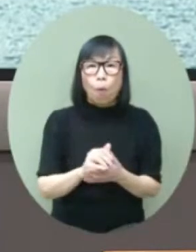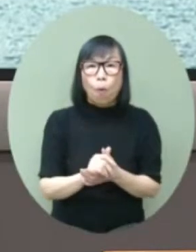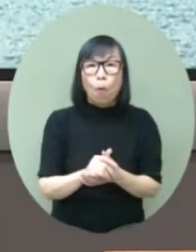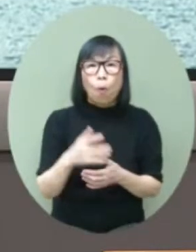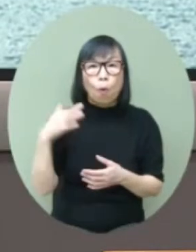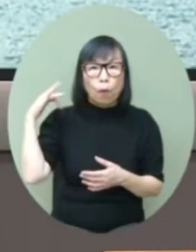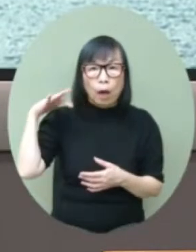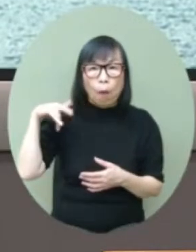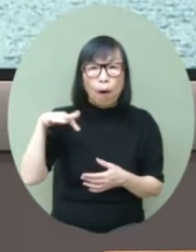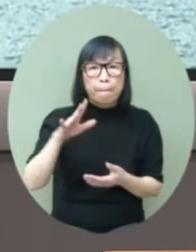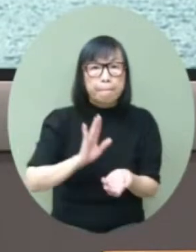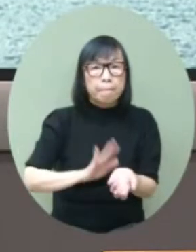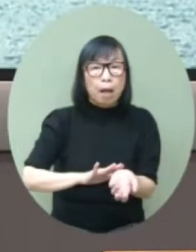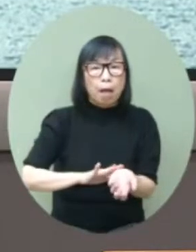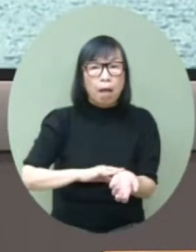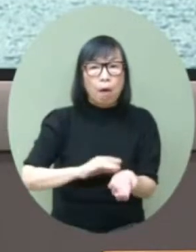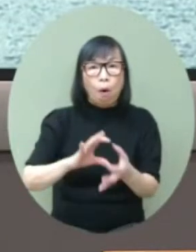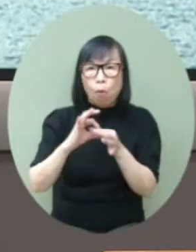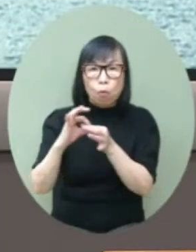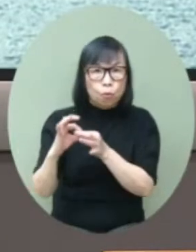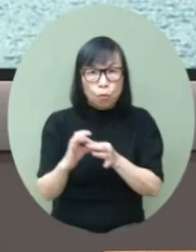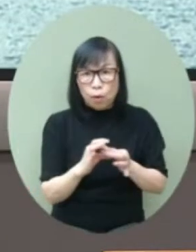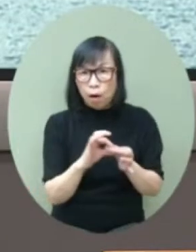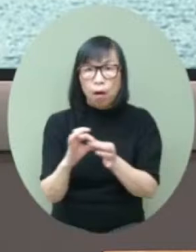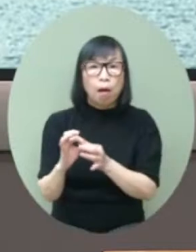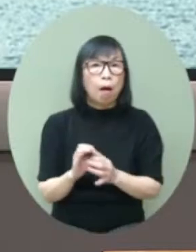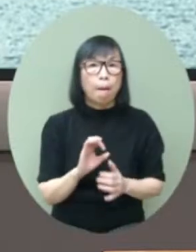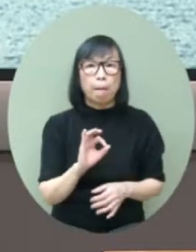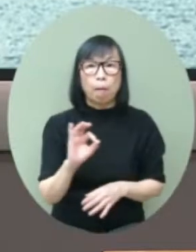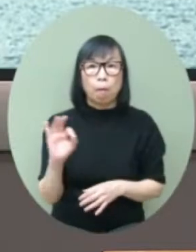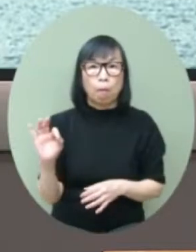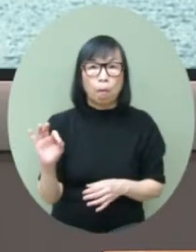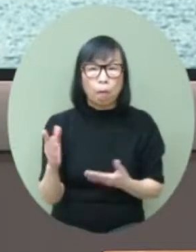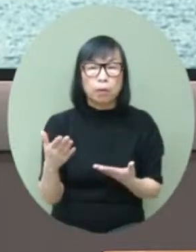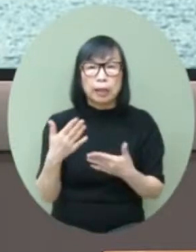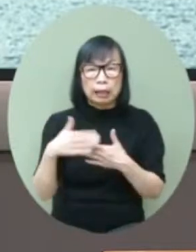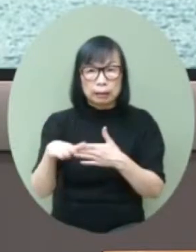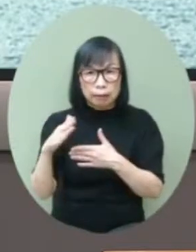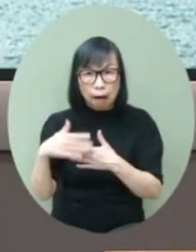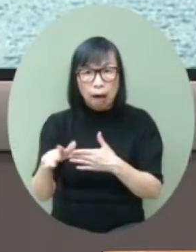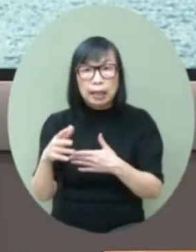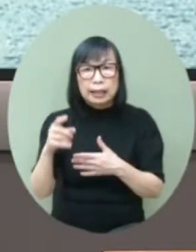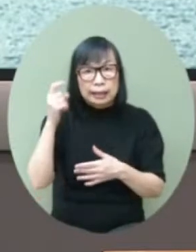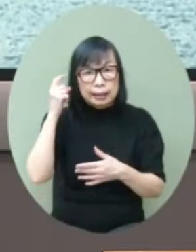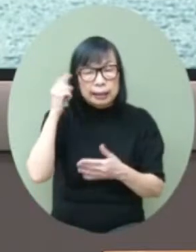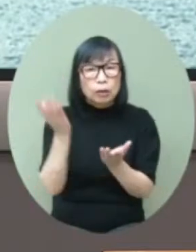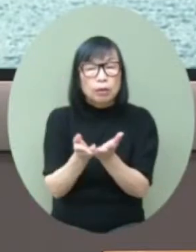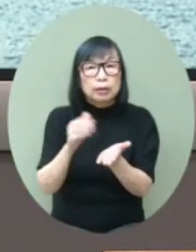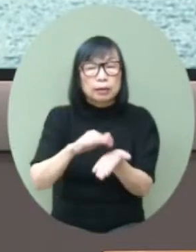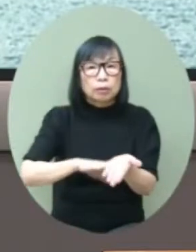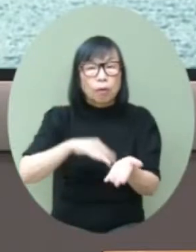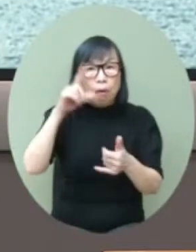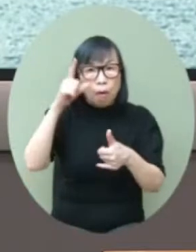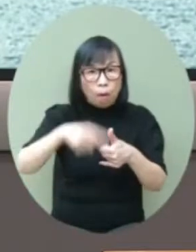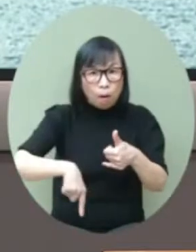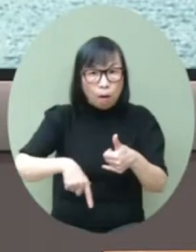epidemiological link to any known or preliminary positive cases, except for this occasion.